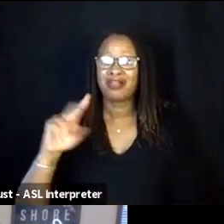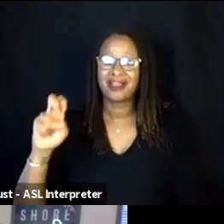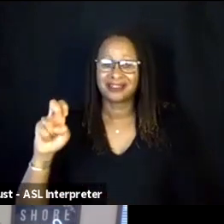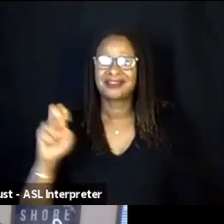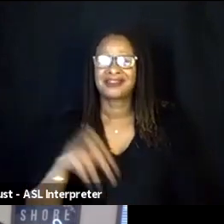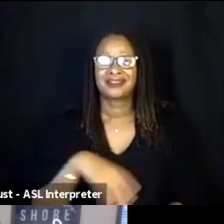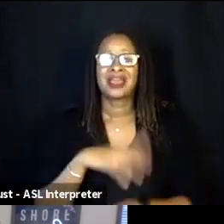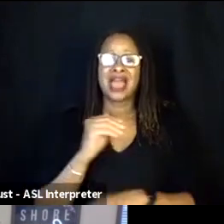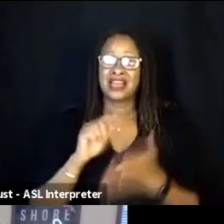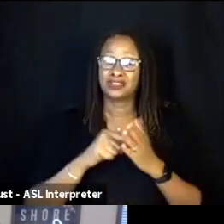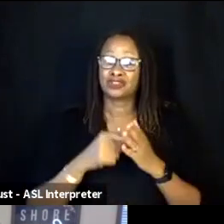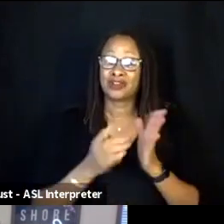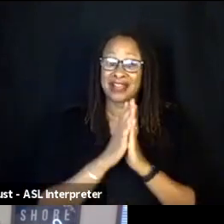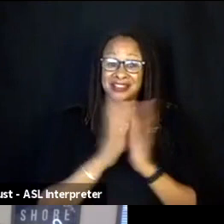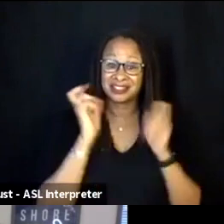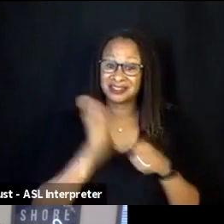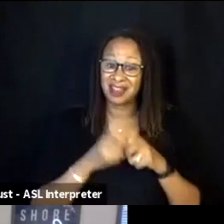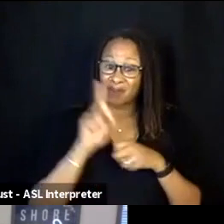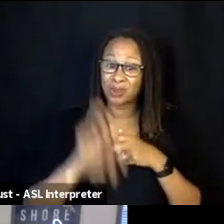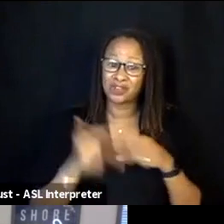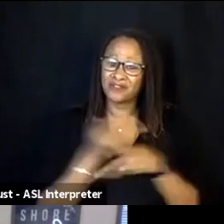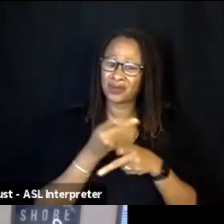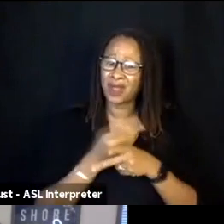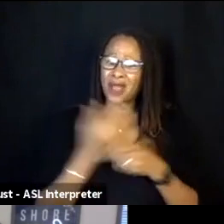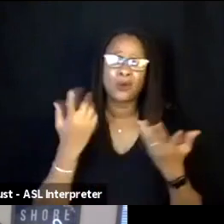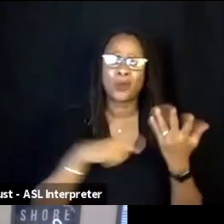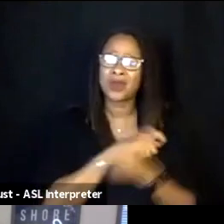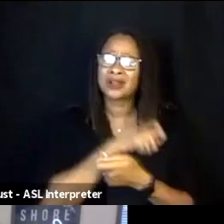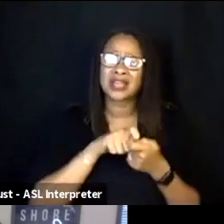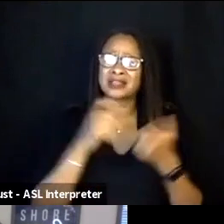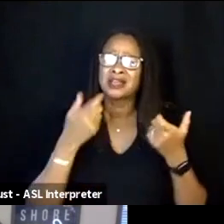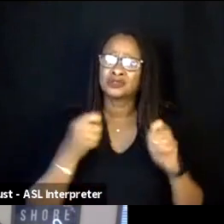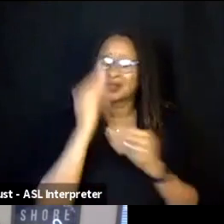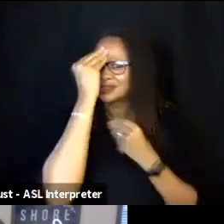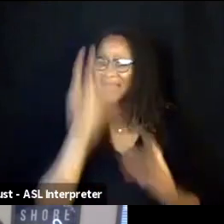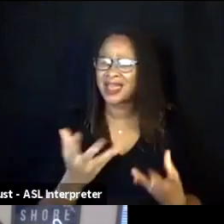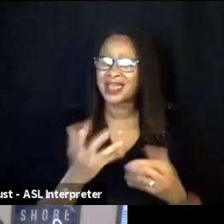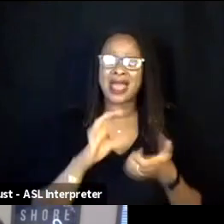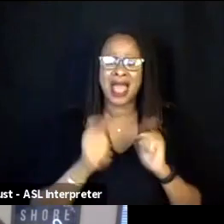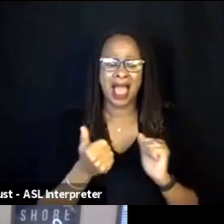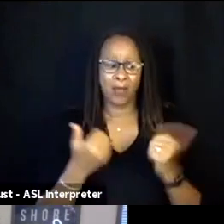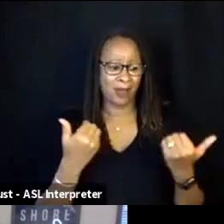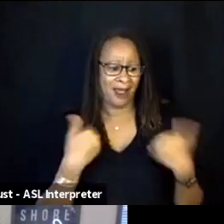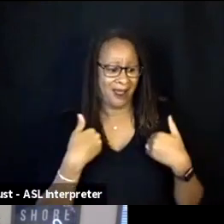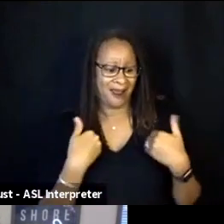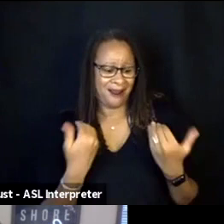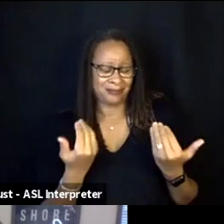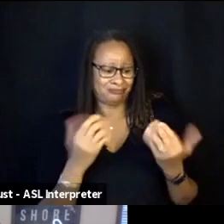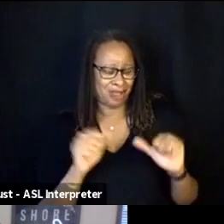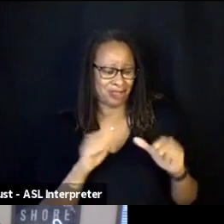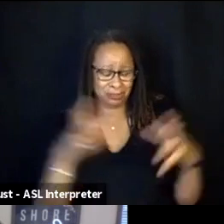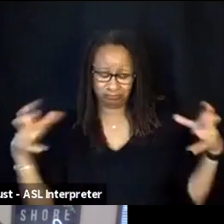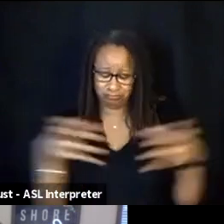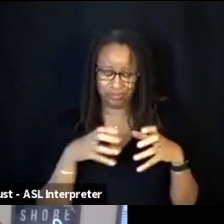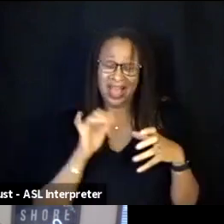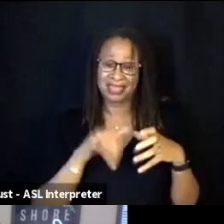started asking the tough questions and trying to figure out what was I trying to say, and how would I ever possibly encapsulate this